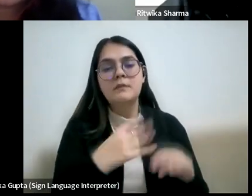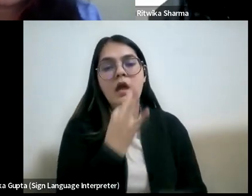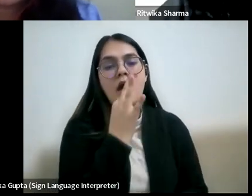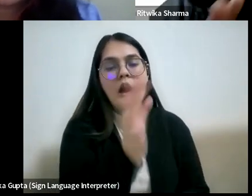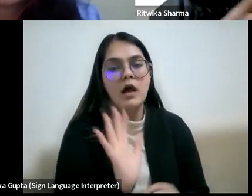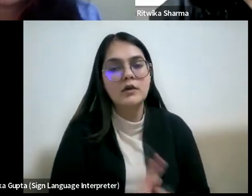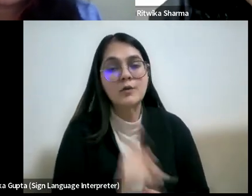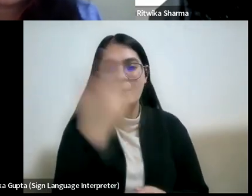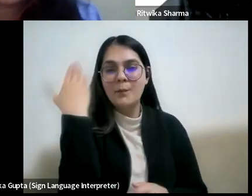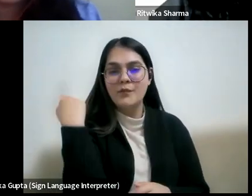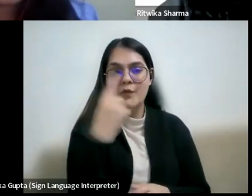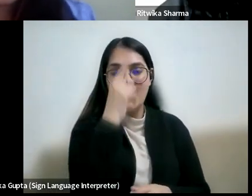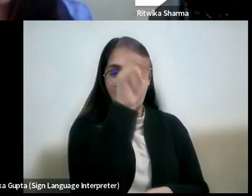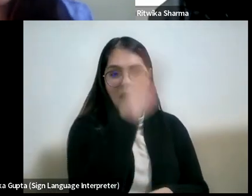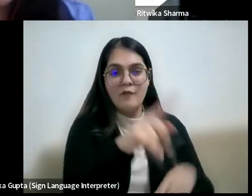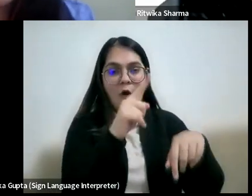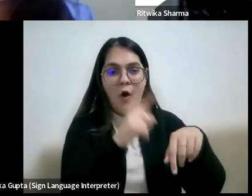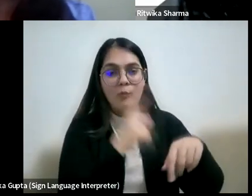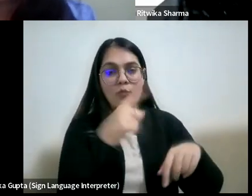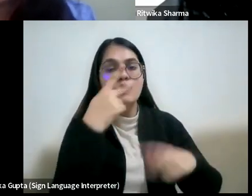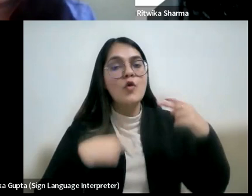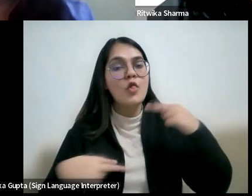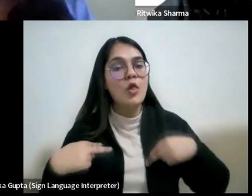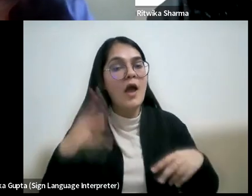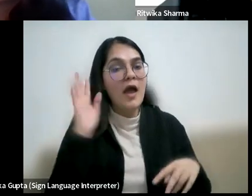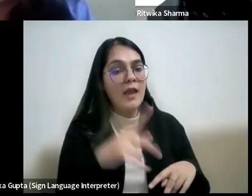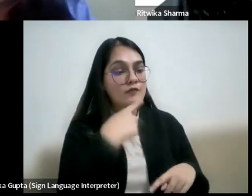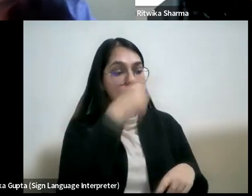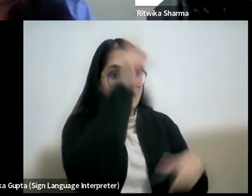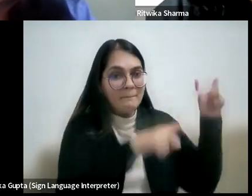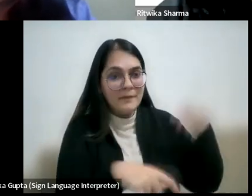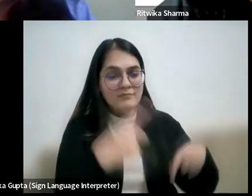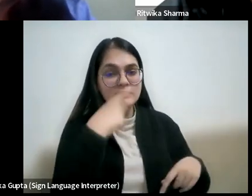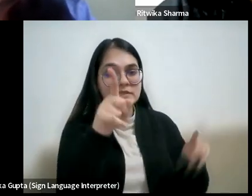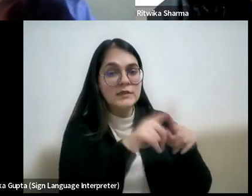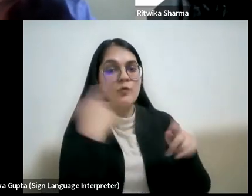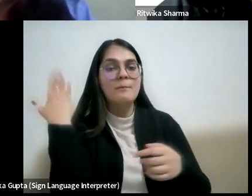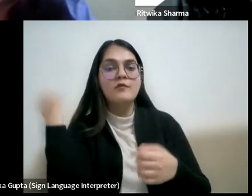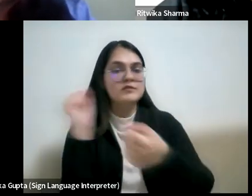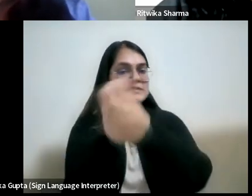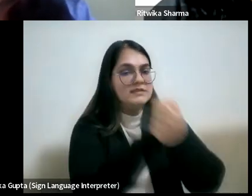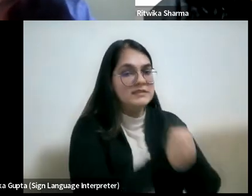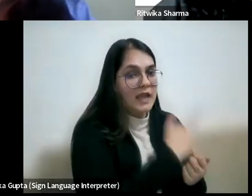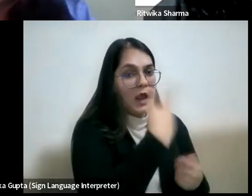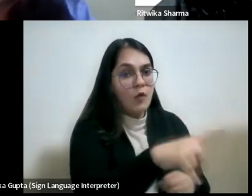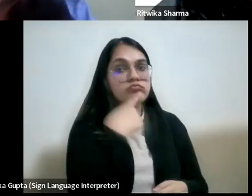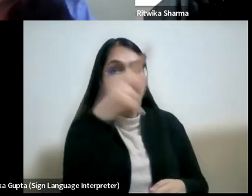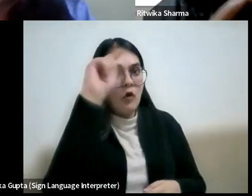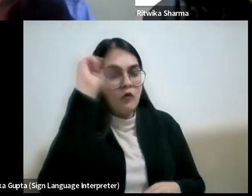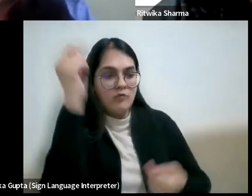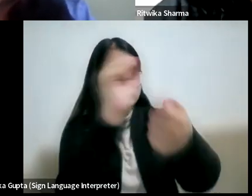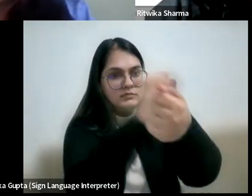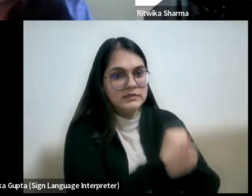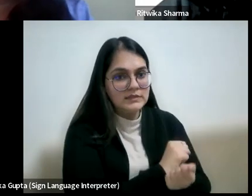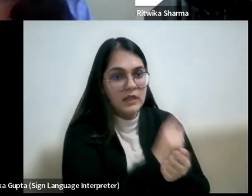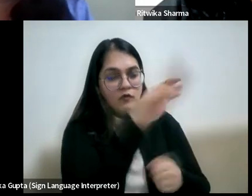the opportunity of speaking with lawyers who've represented individuals who've been detained upon being declared foreigners. In the